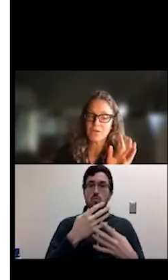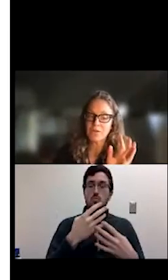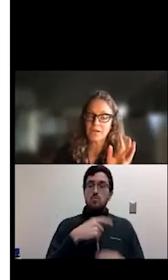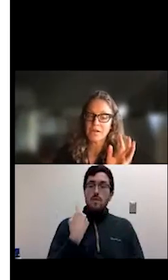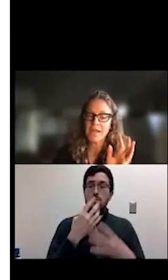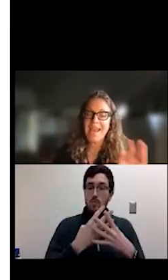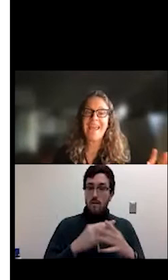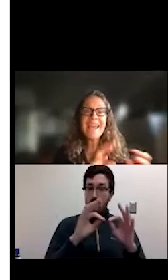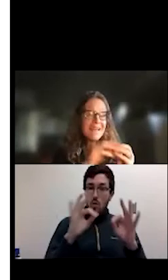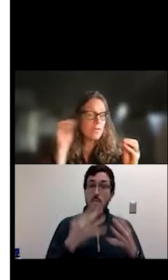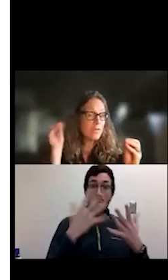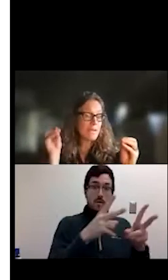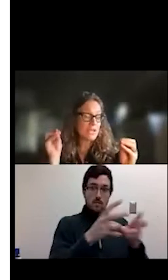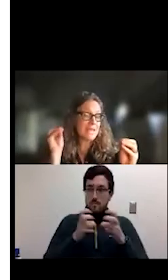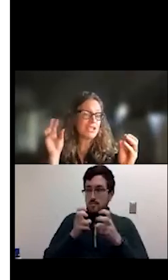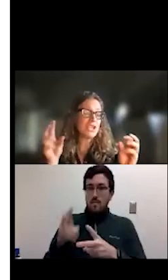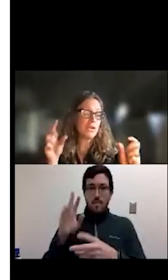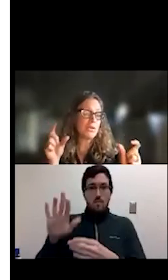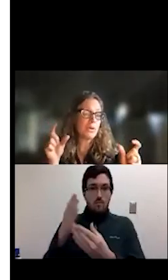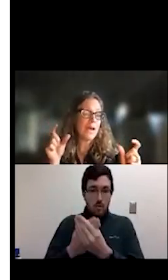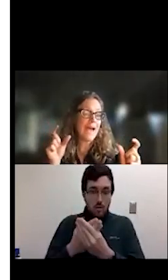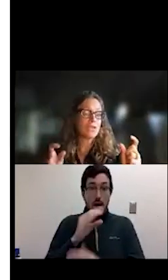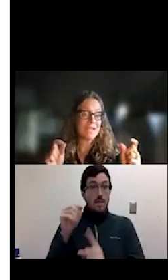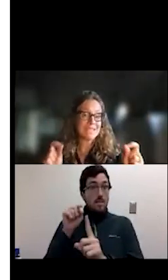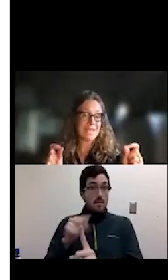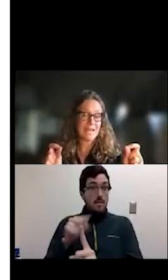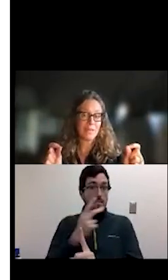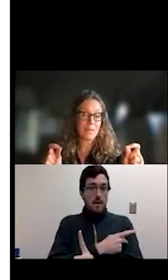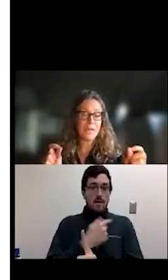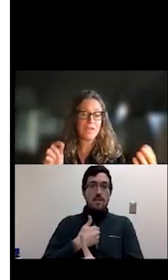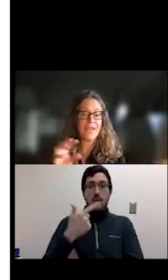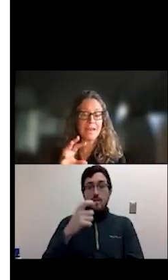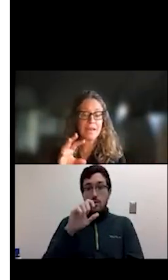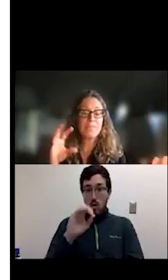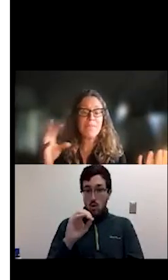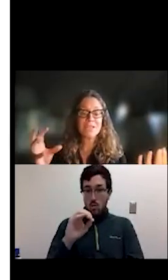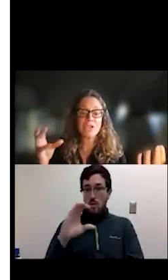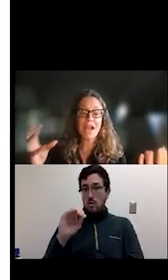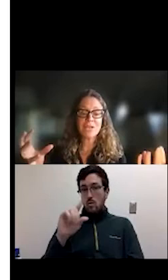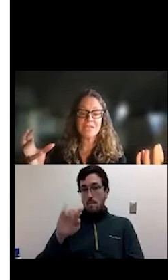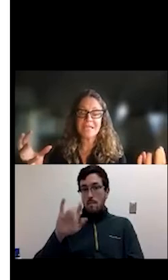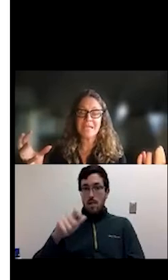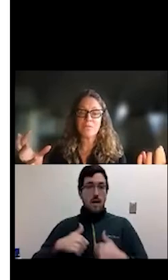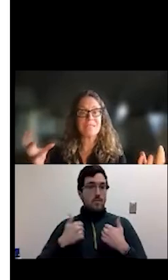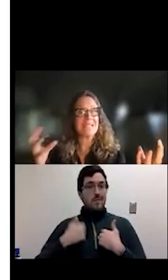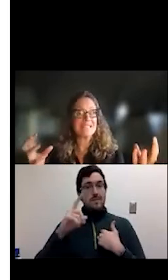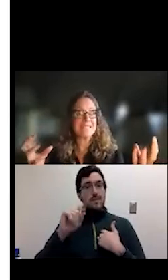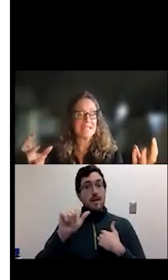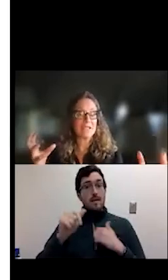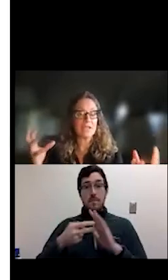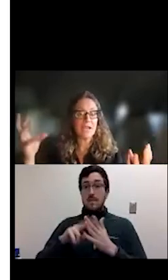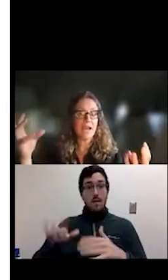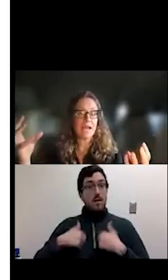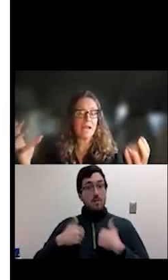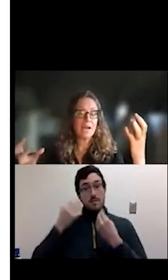the electronic health record, and those patients had geocodable address data, where we could then match their address data with